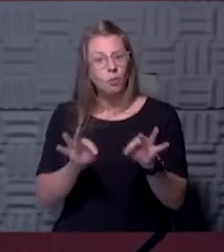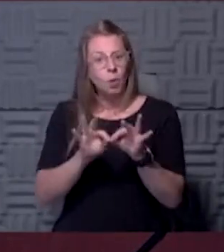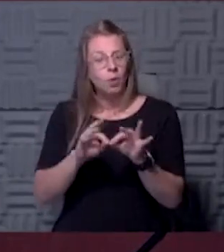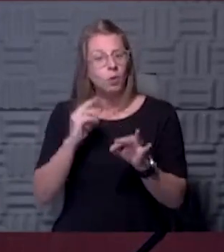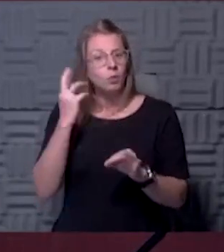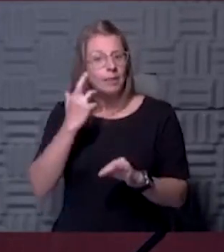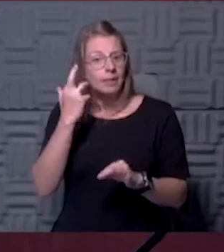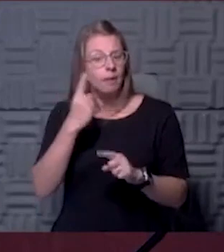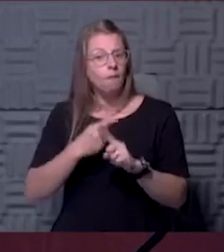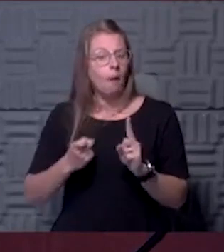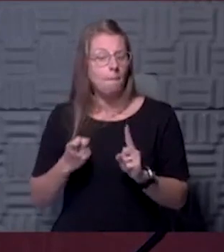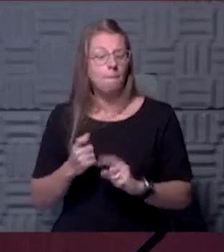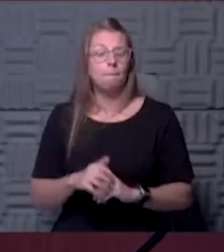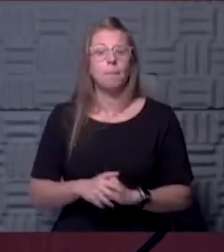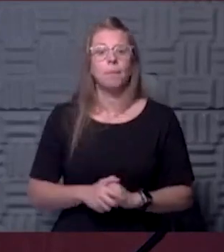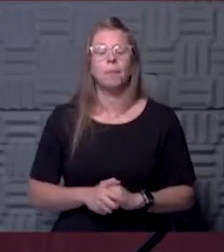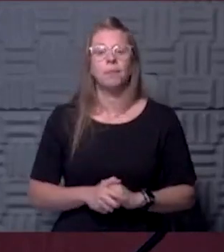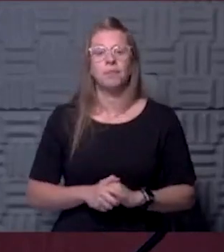the